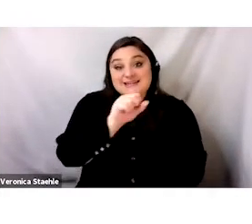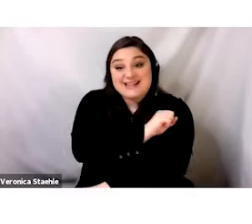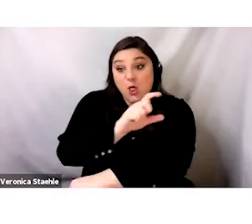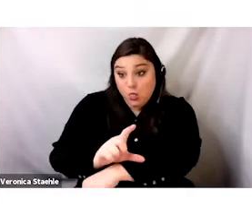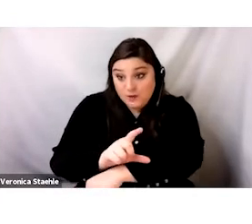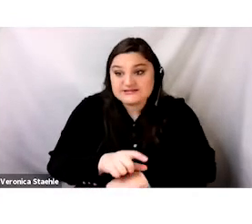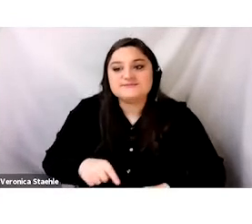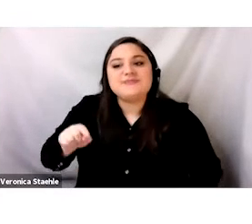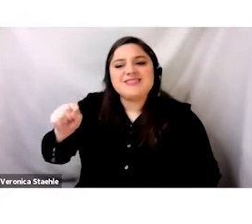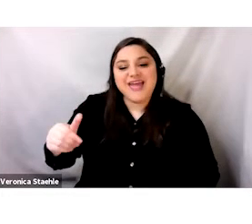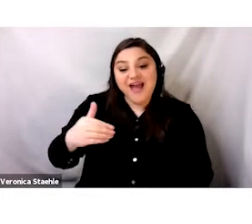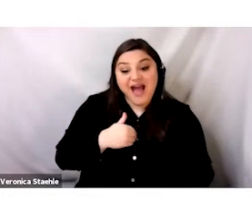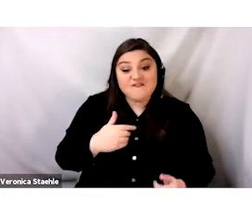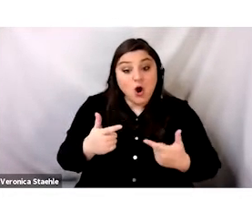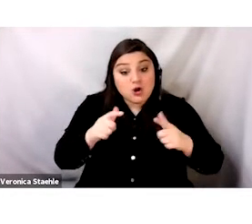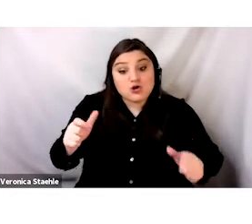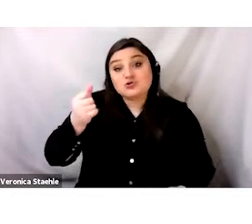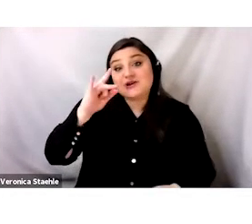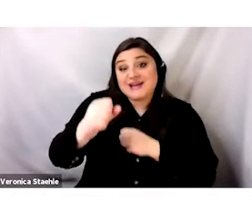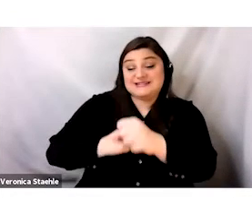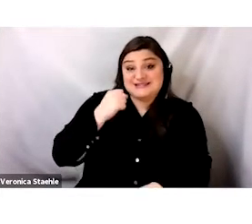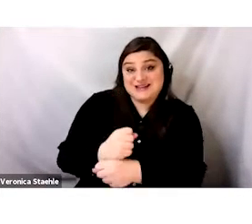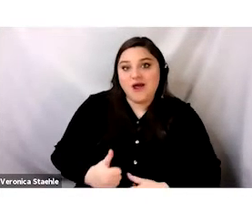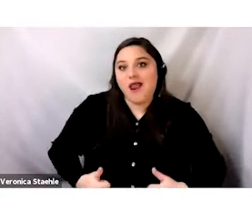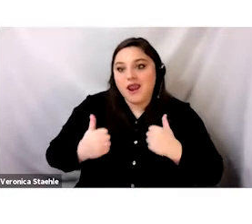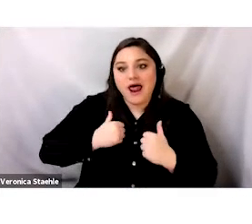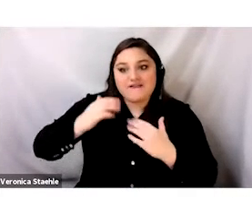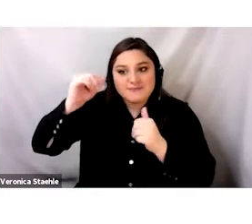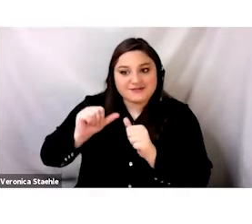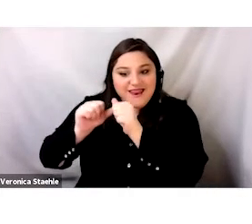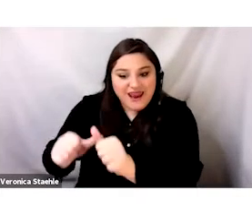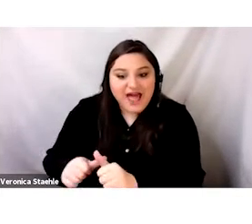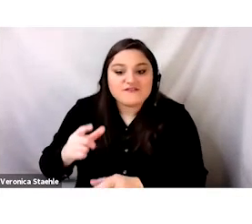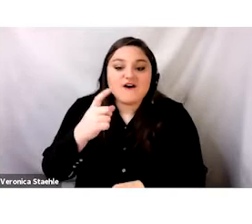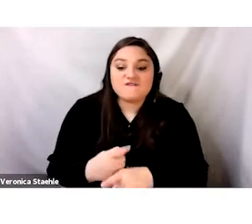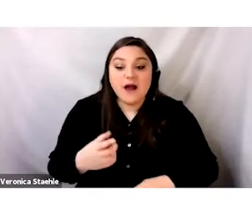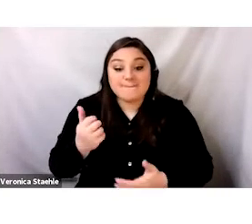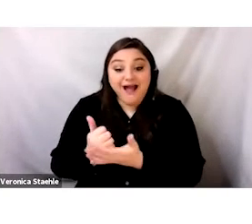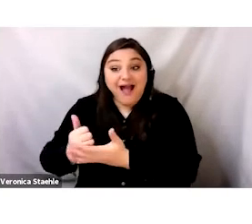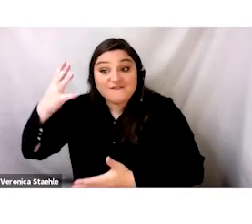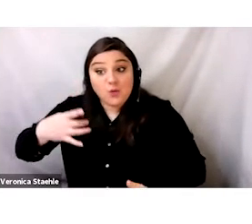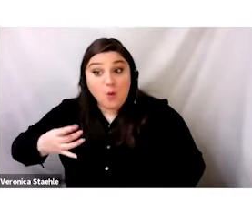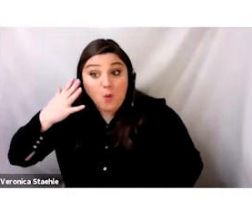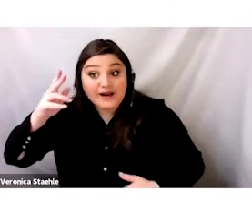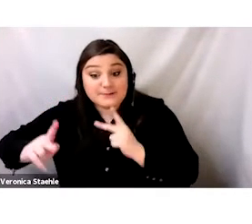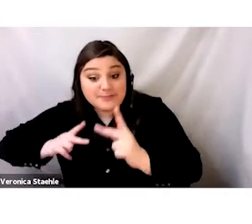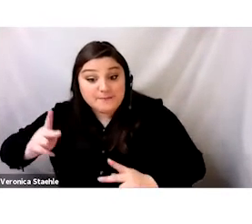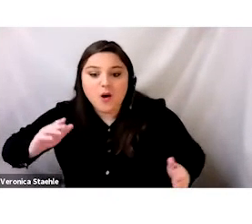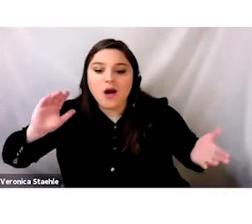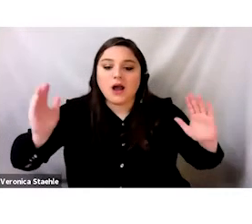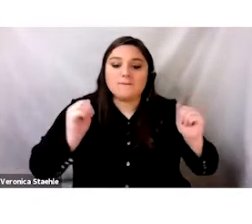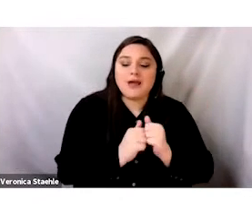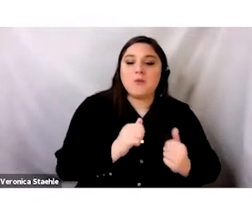expectancy gap between affluent white residents and low-income or underinvested Black residents. 18